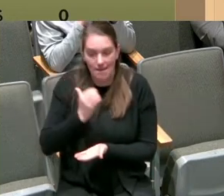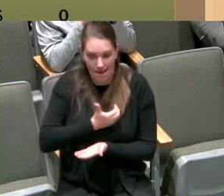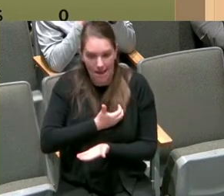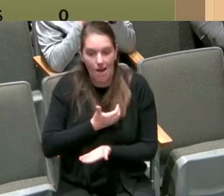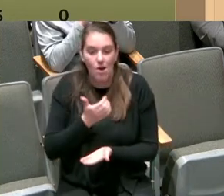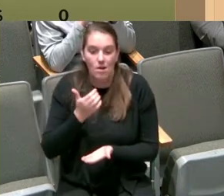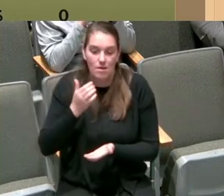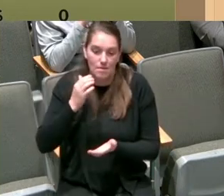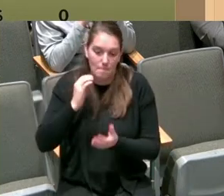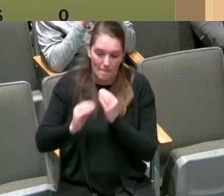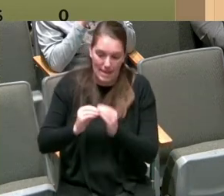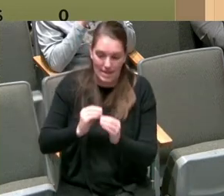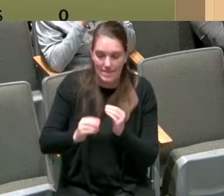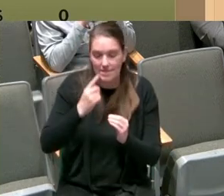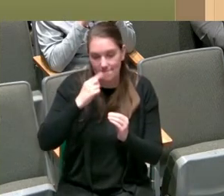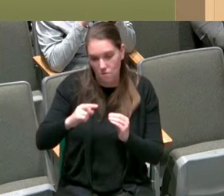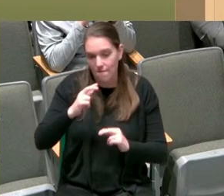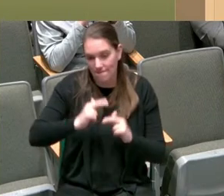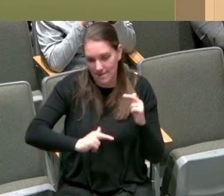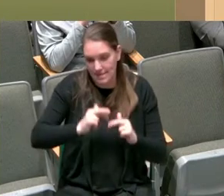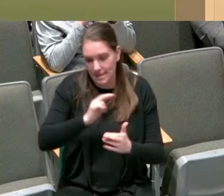maintenance for facilities